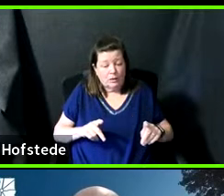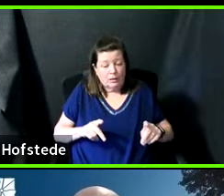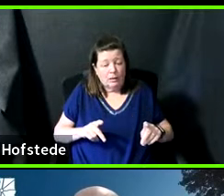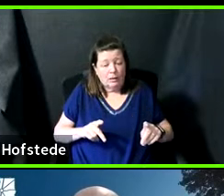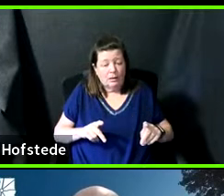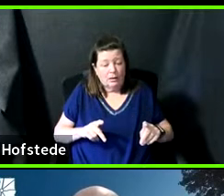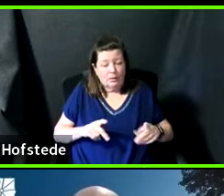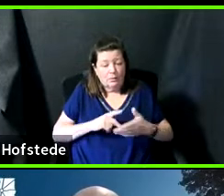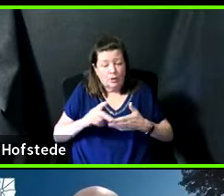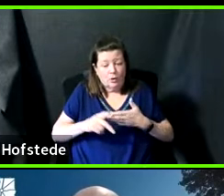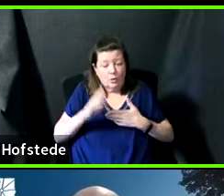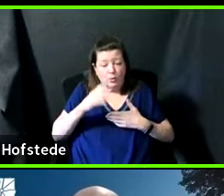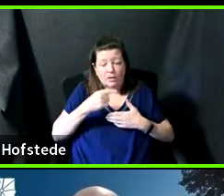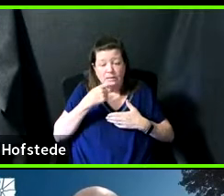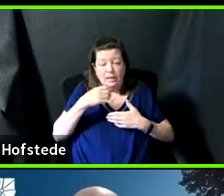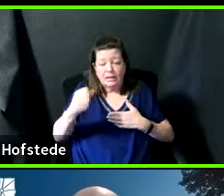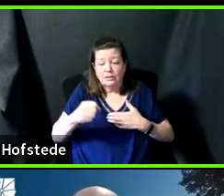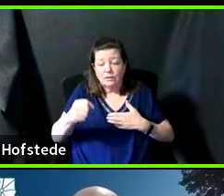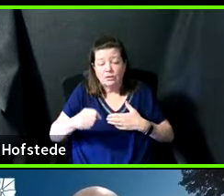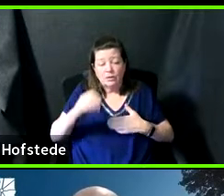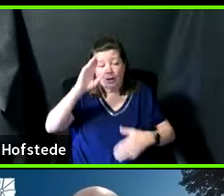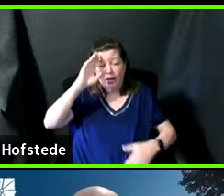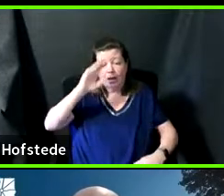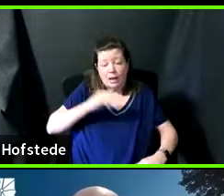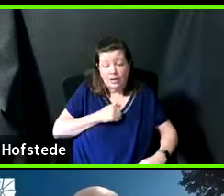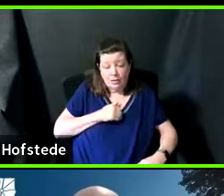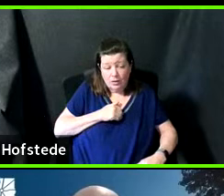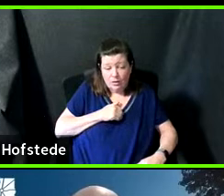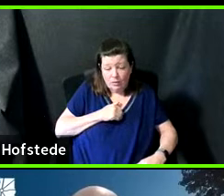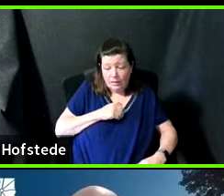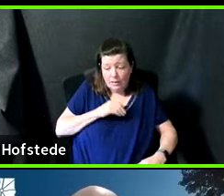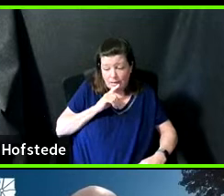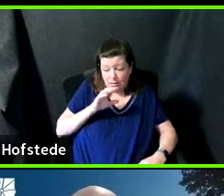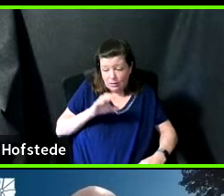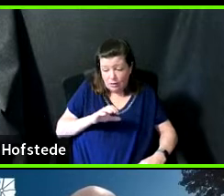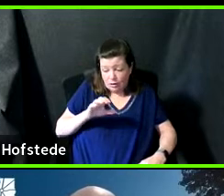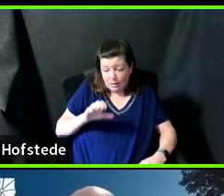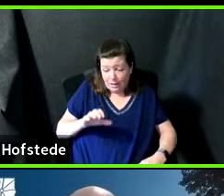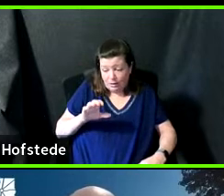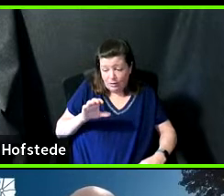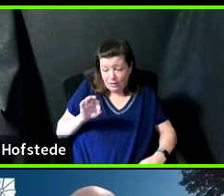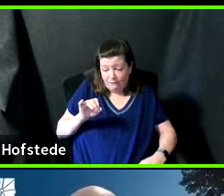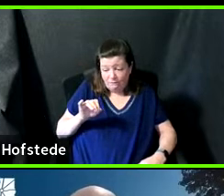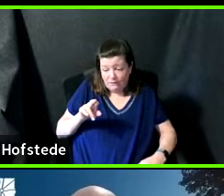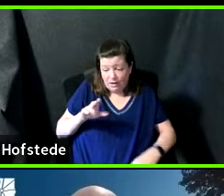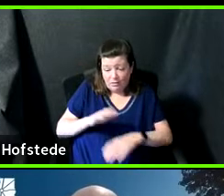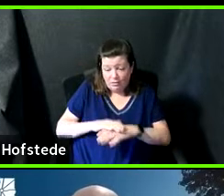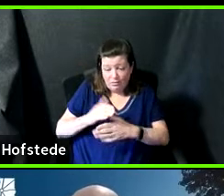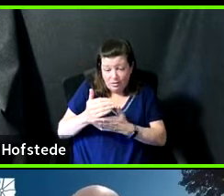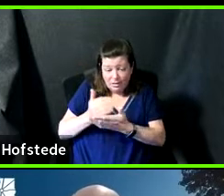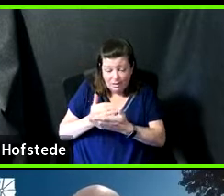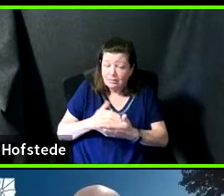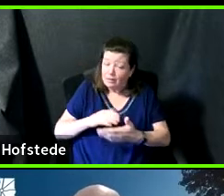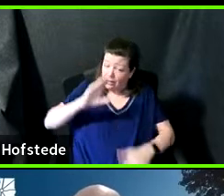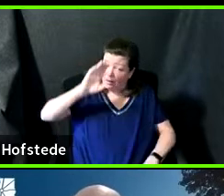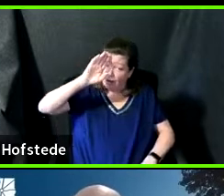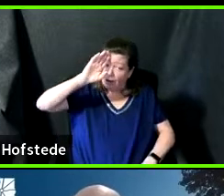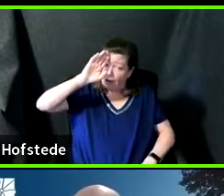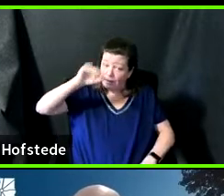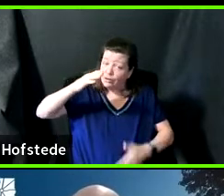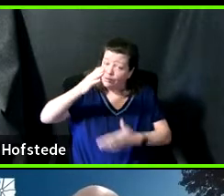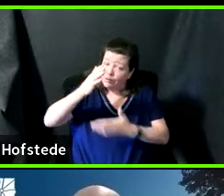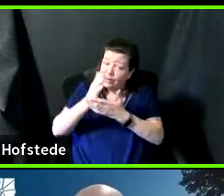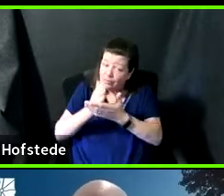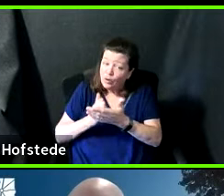to. I know both Johnell and I were like, so is the Clark County Fair on the list? So I know that's part of the